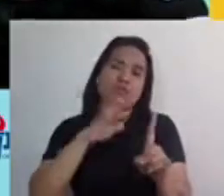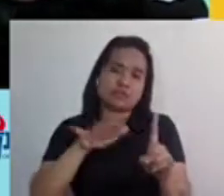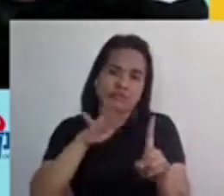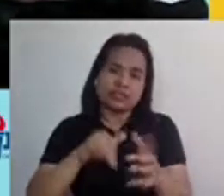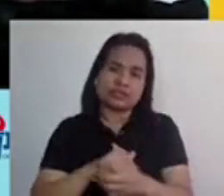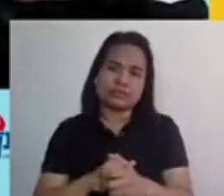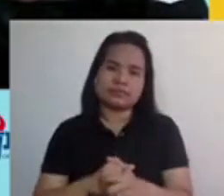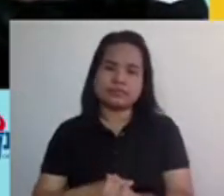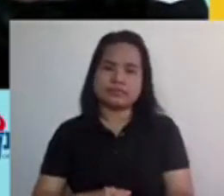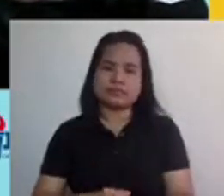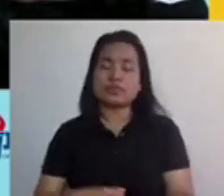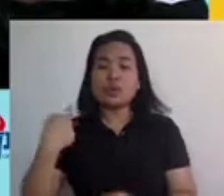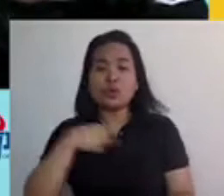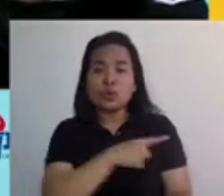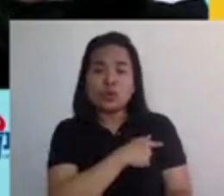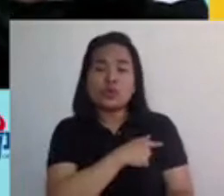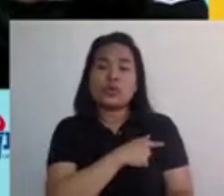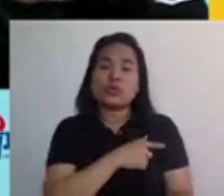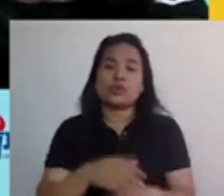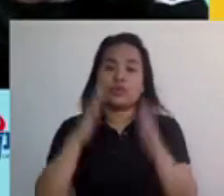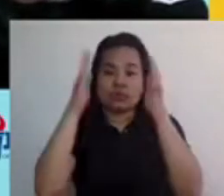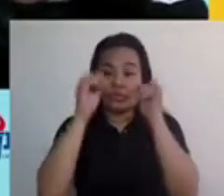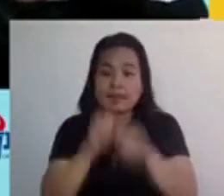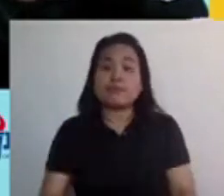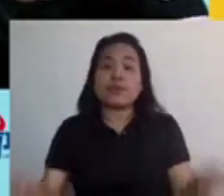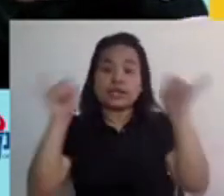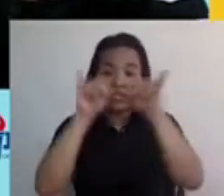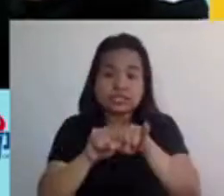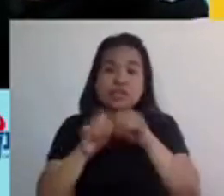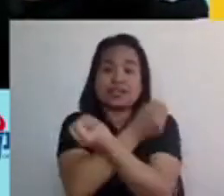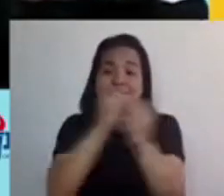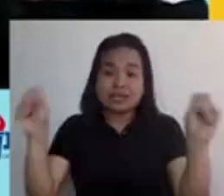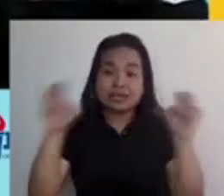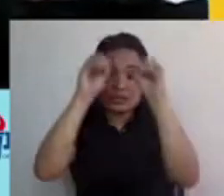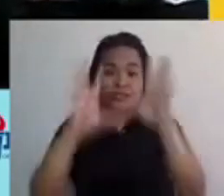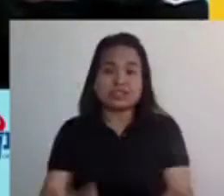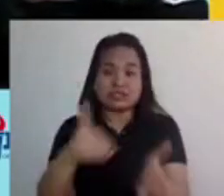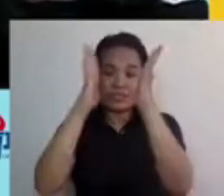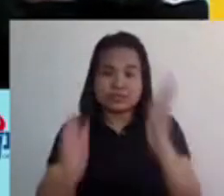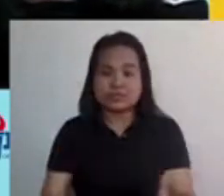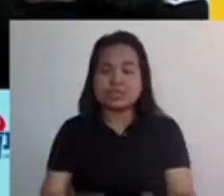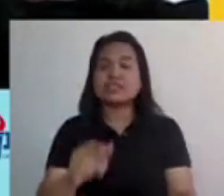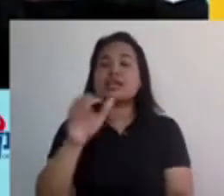and safety of our learners, our teachers, and the rest of our school employees.